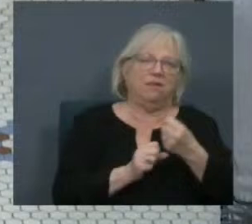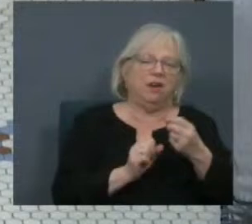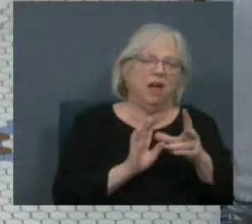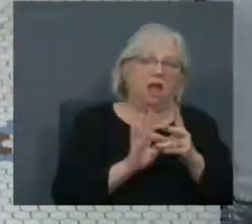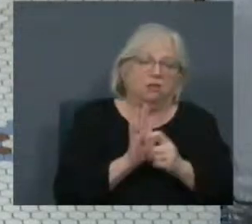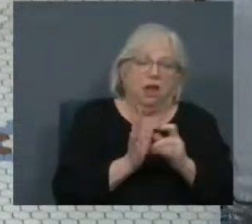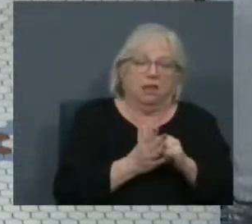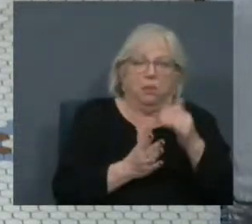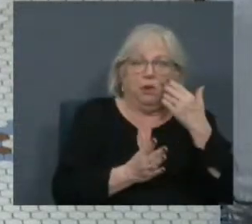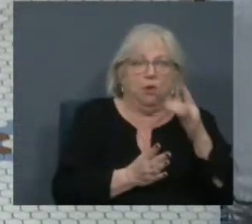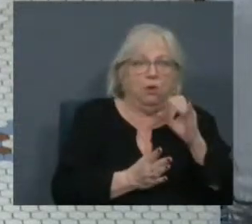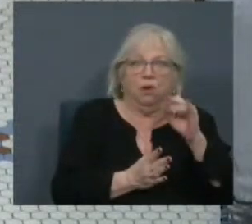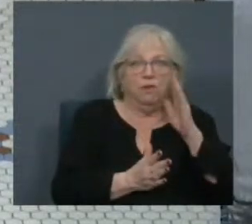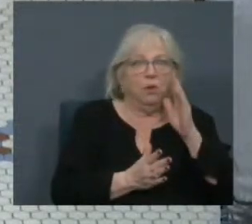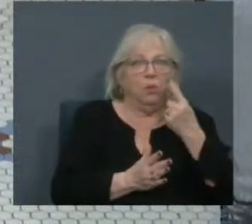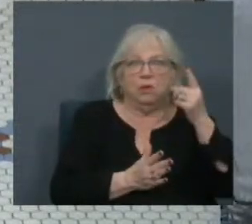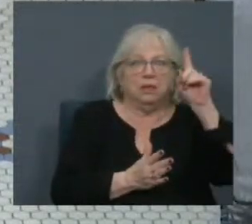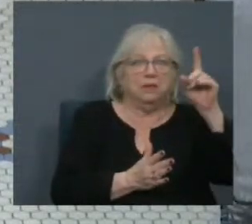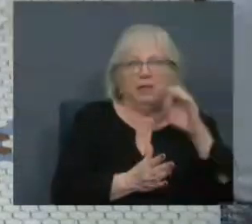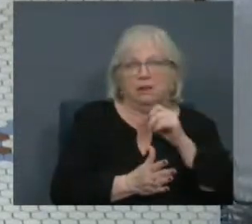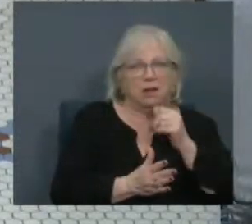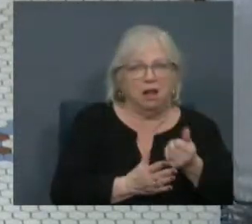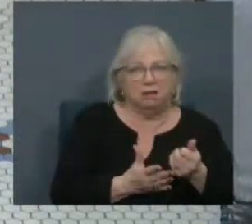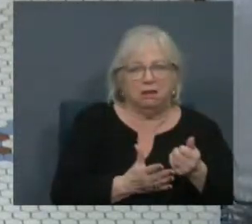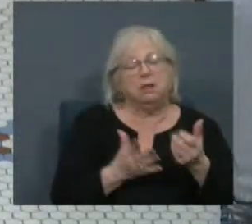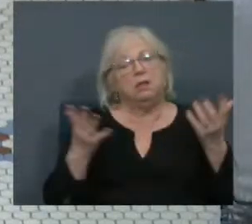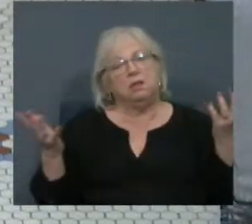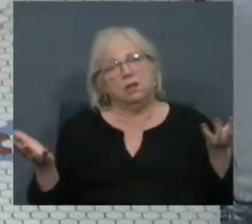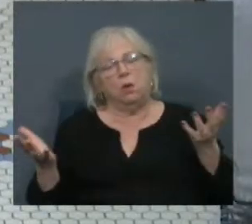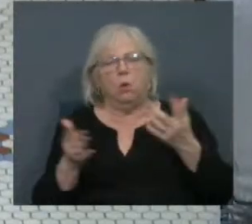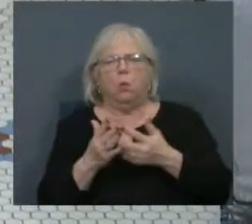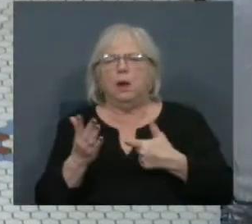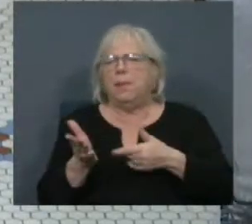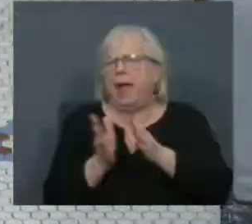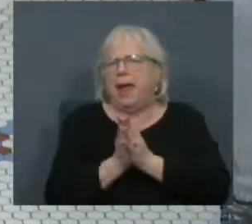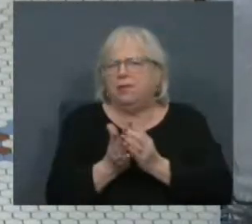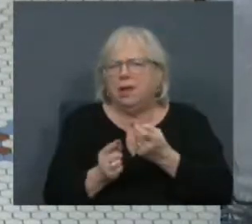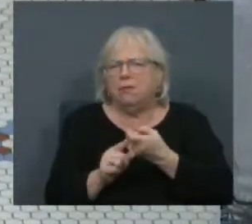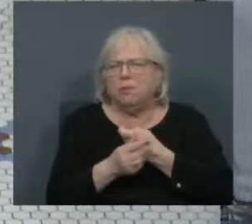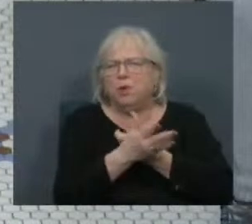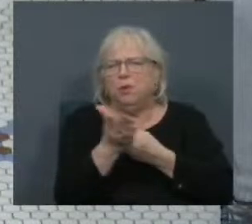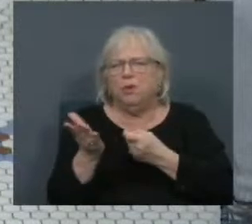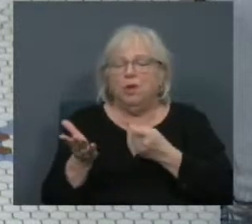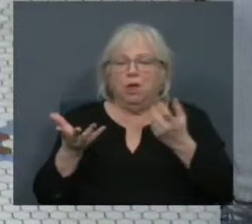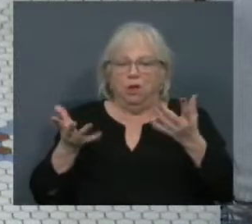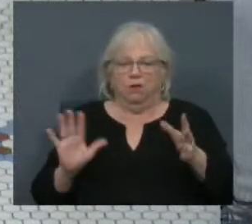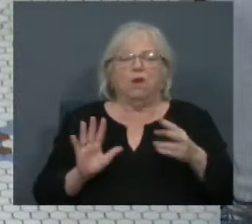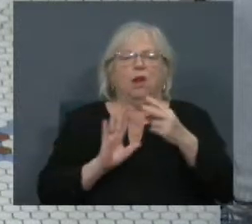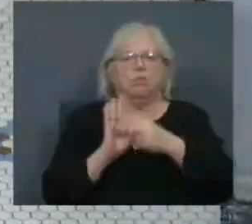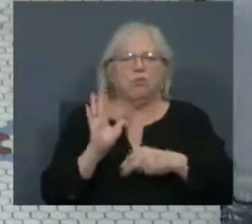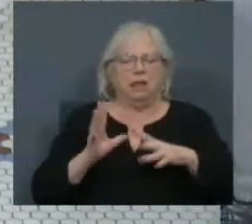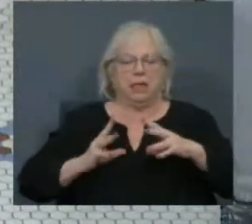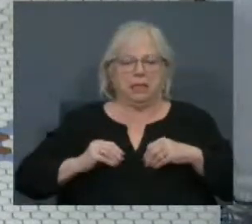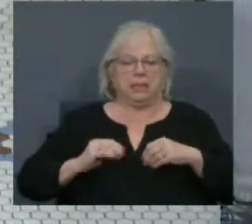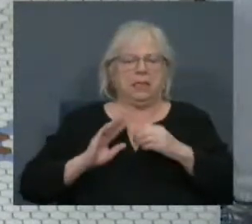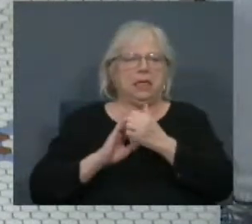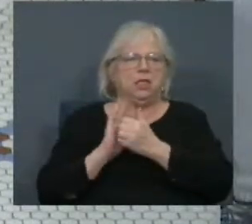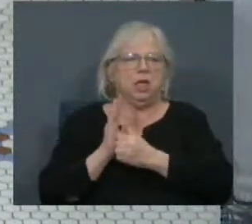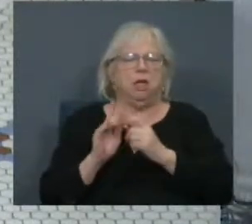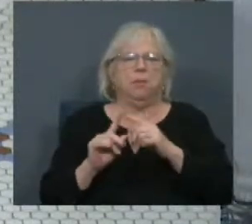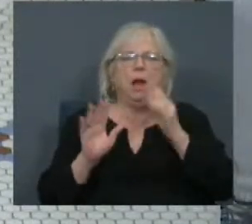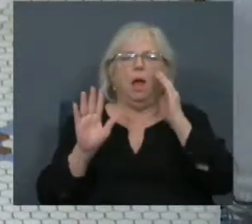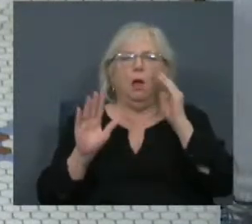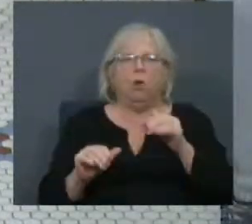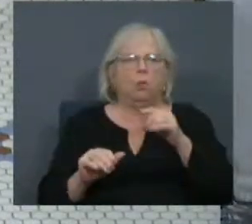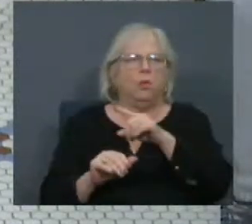don't know if it's actually going to have results. So, what am I asking from you? You've already read the consent agenda, but I hope that you will